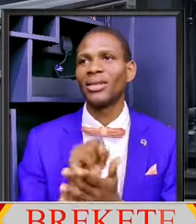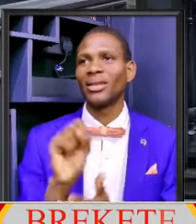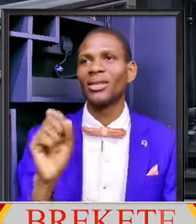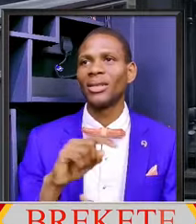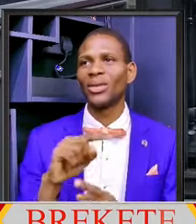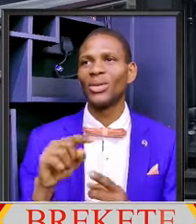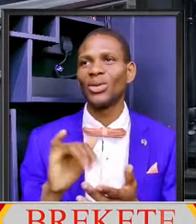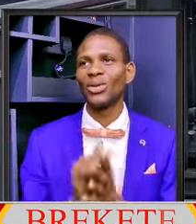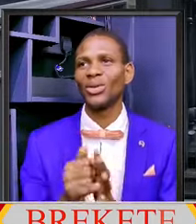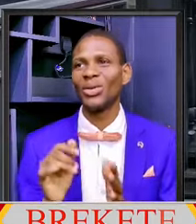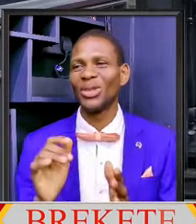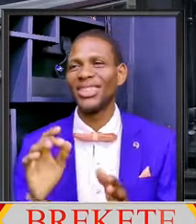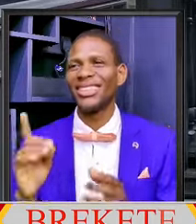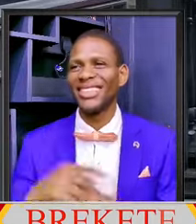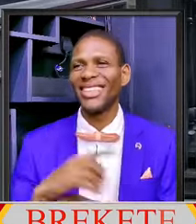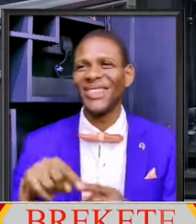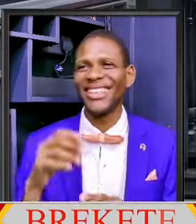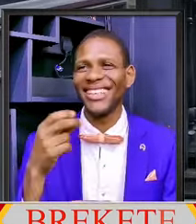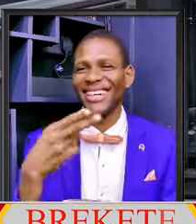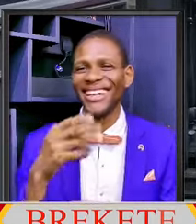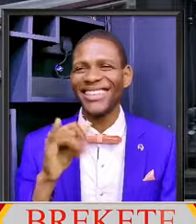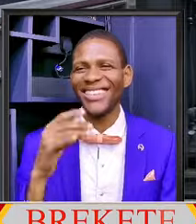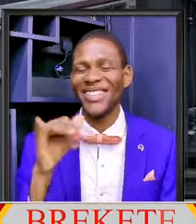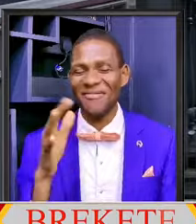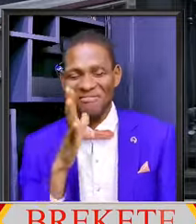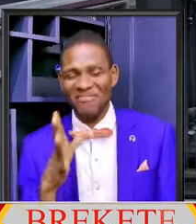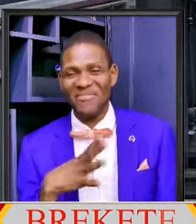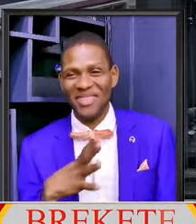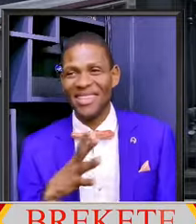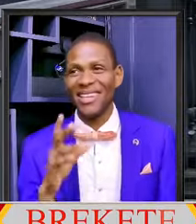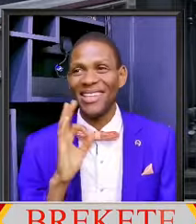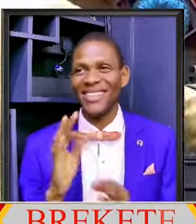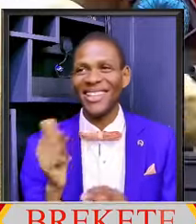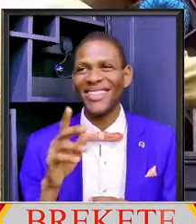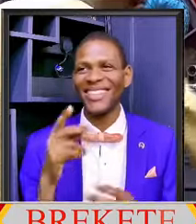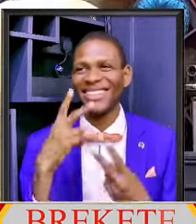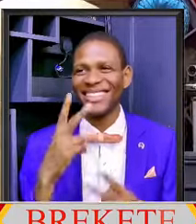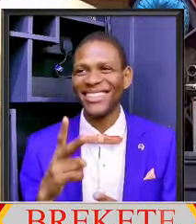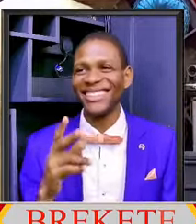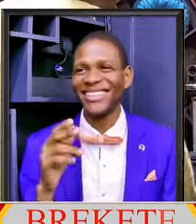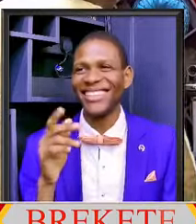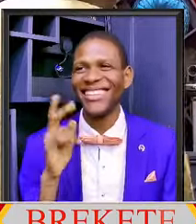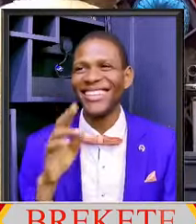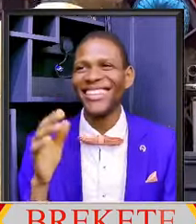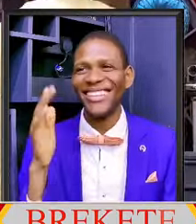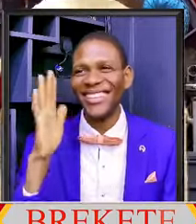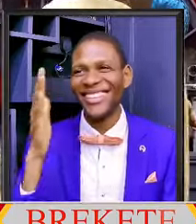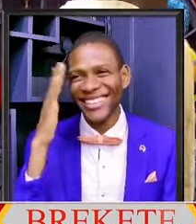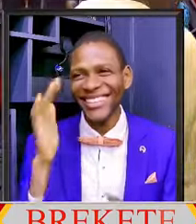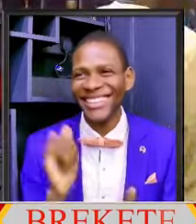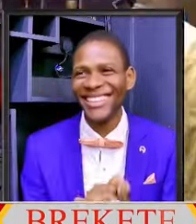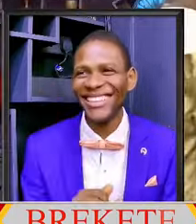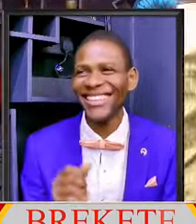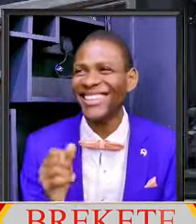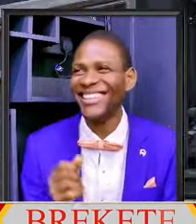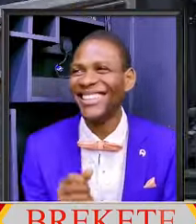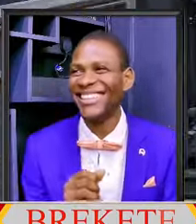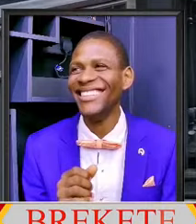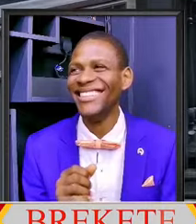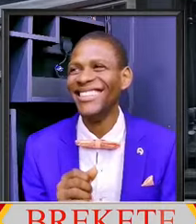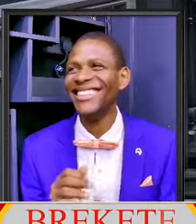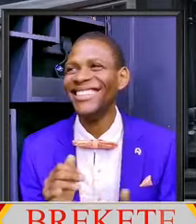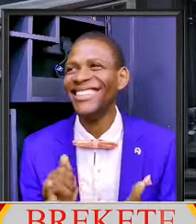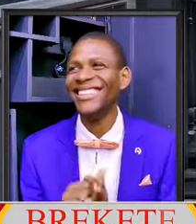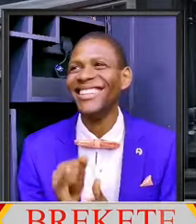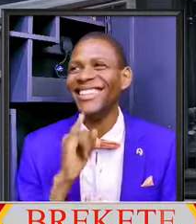days where Hajia be babe. But anybody will see Hajia know, say, well, that